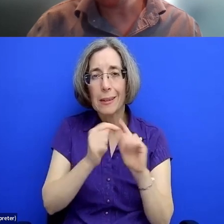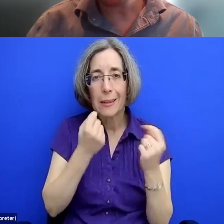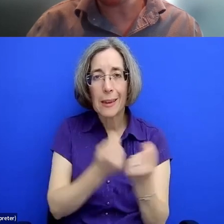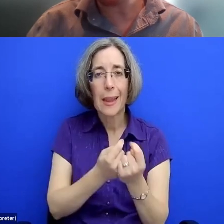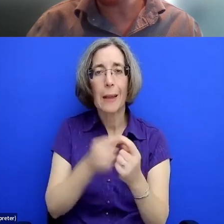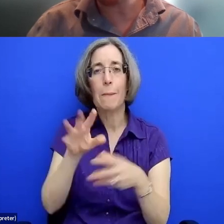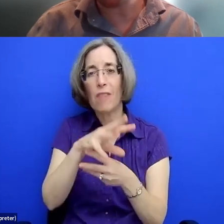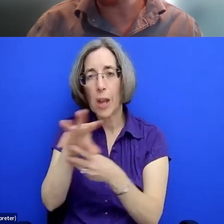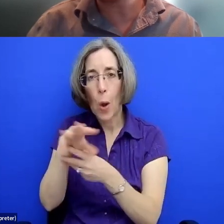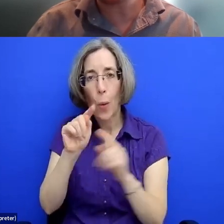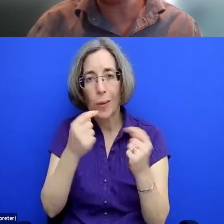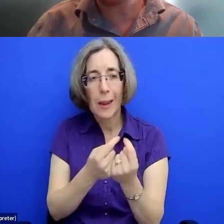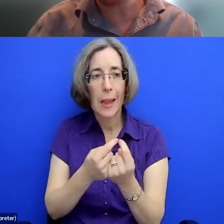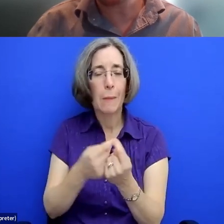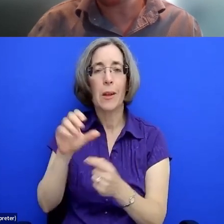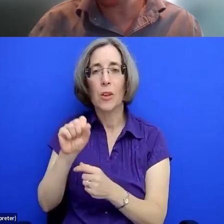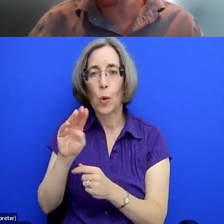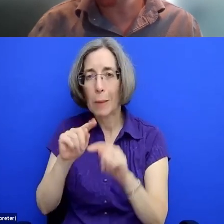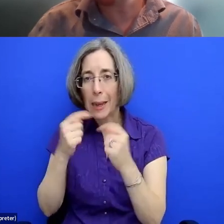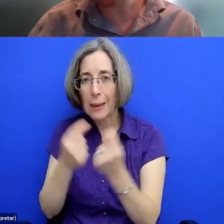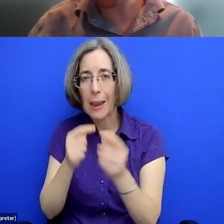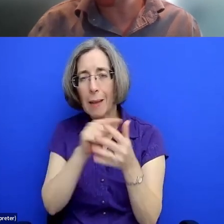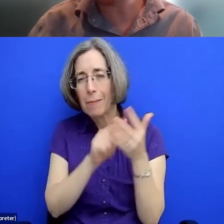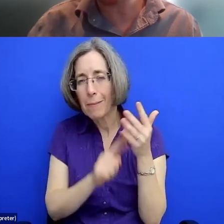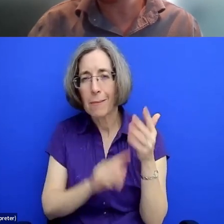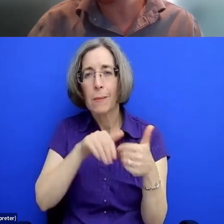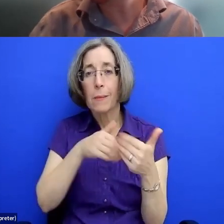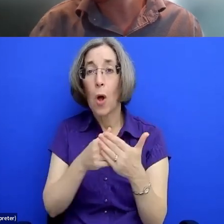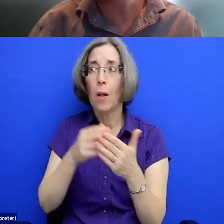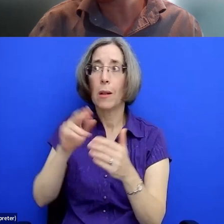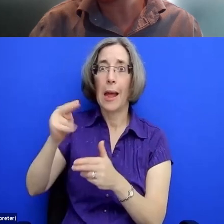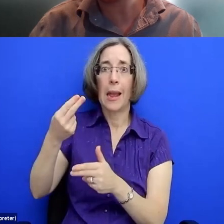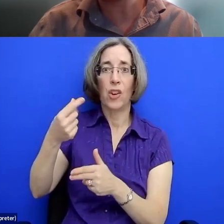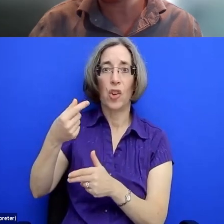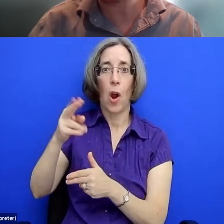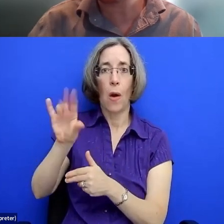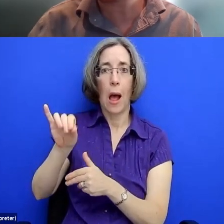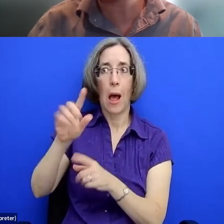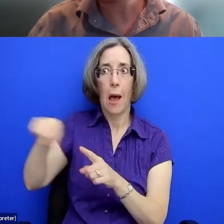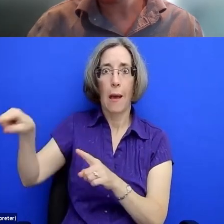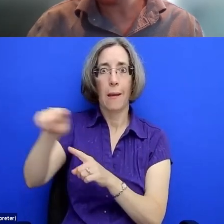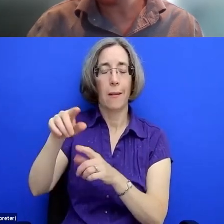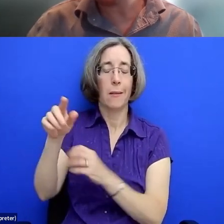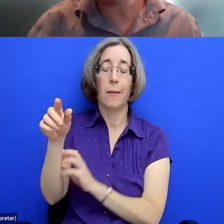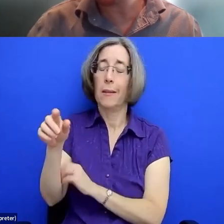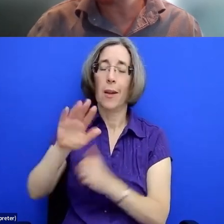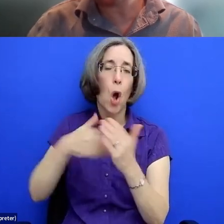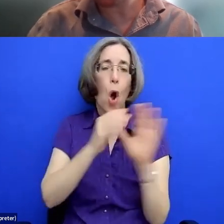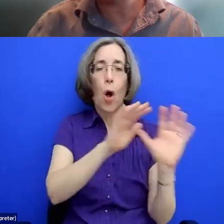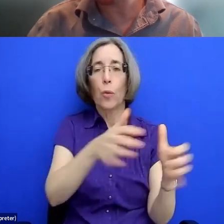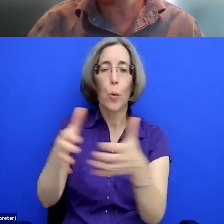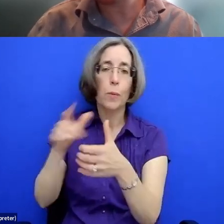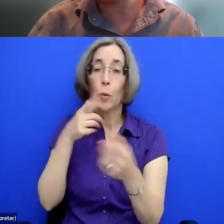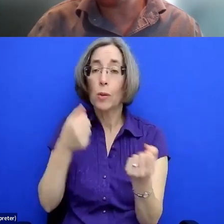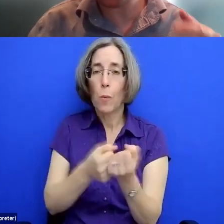media, all of the individuals at the NHGRI across all the divisions who have supported me and